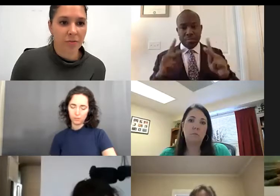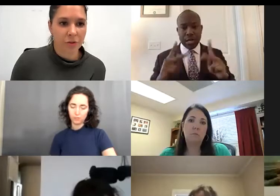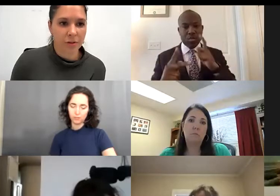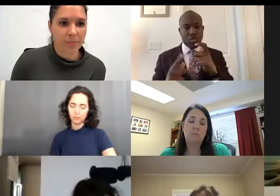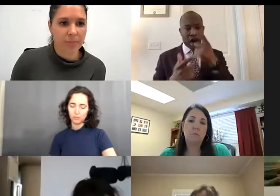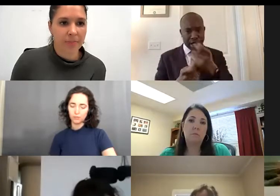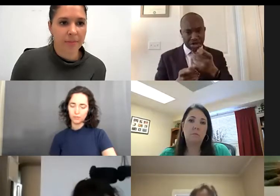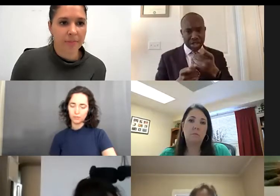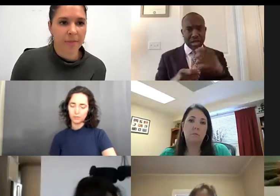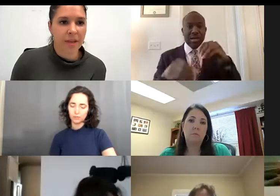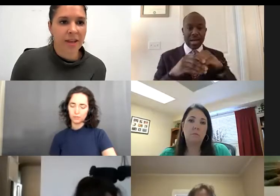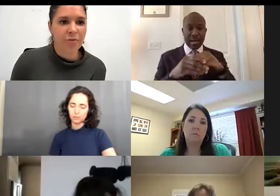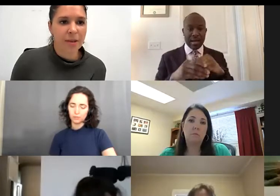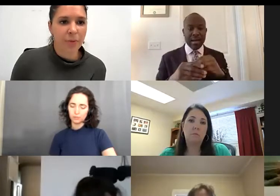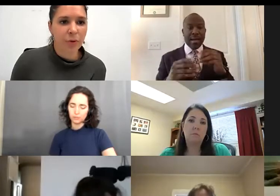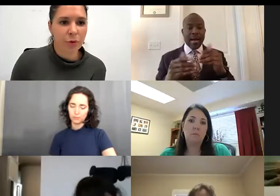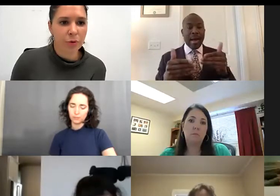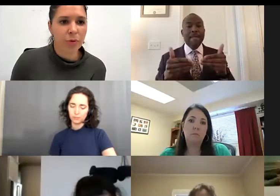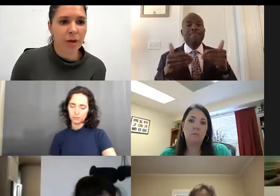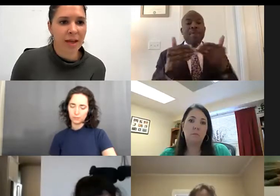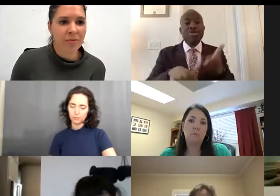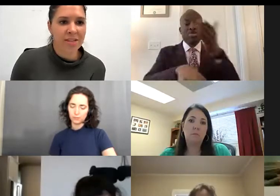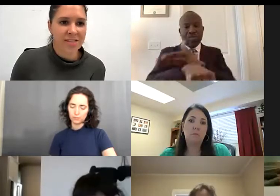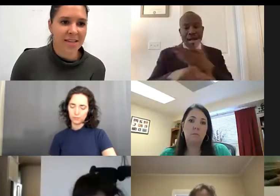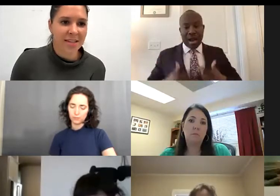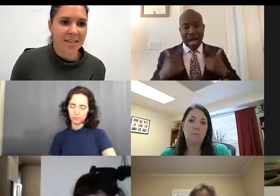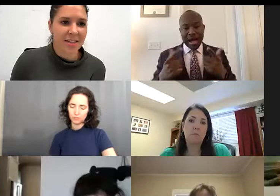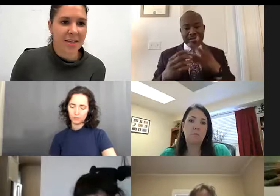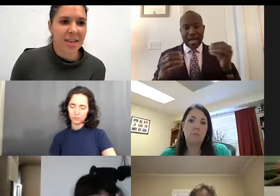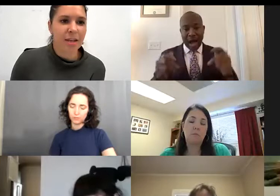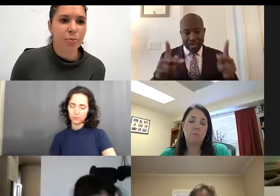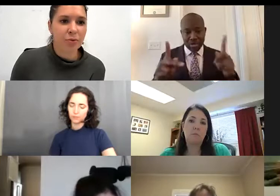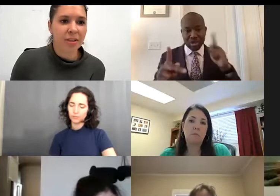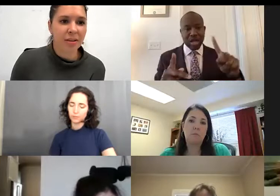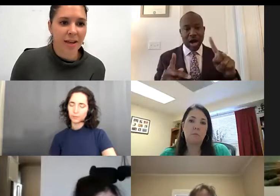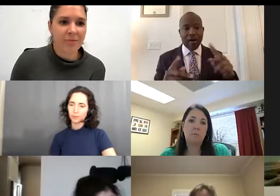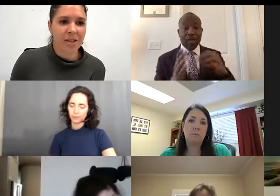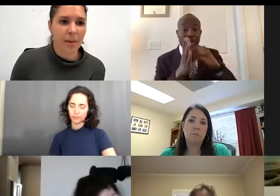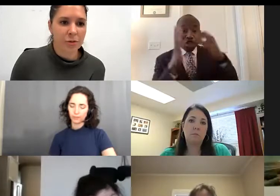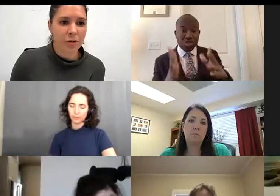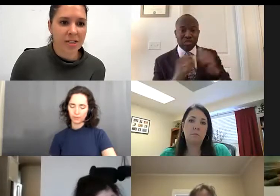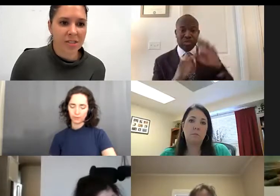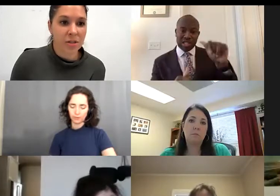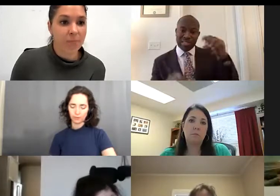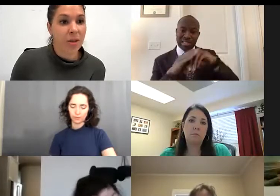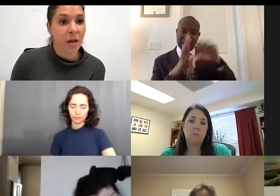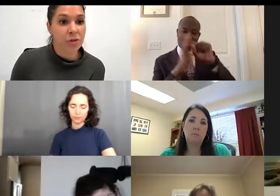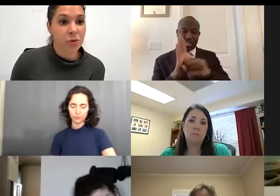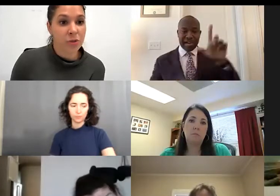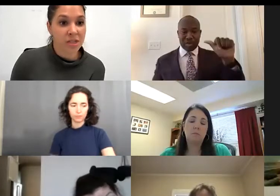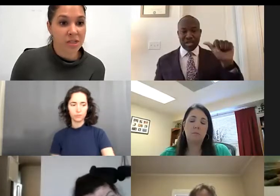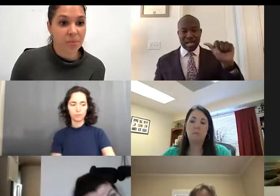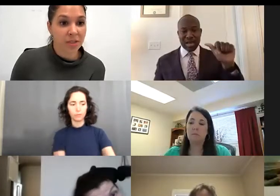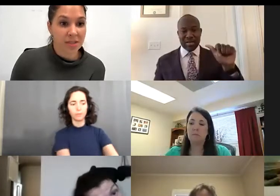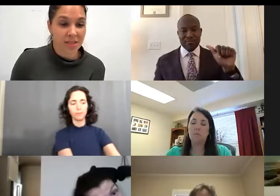by the governor, and have people who have a stake in improving the lives and opportunities of